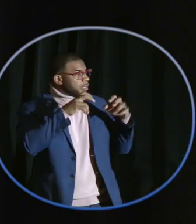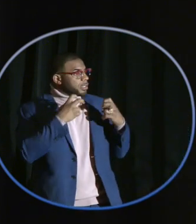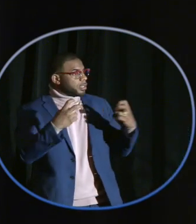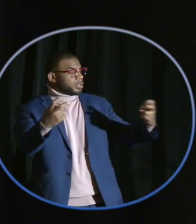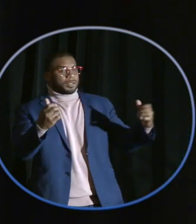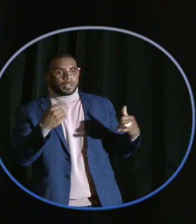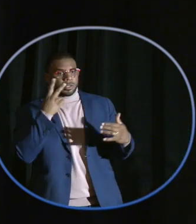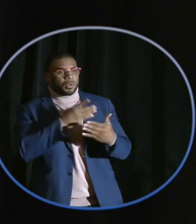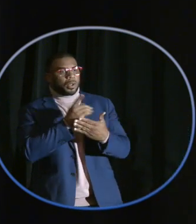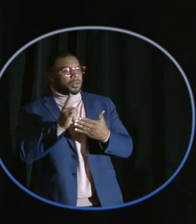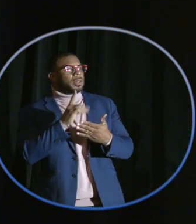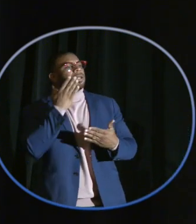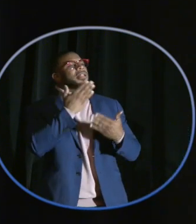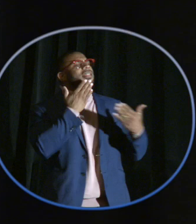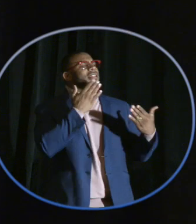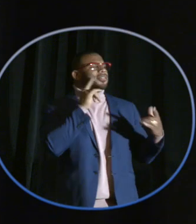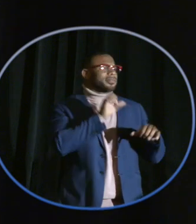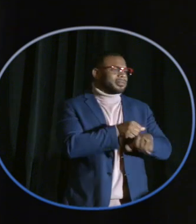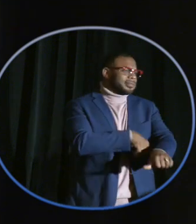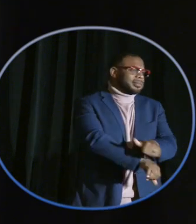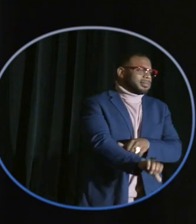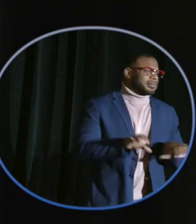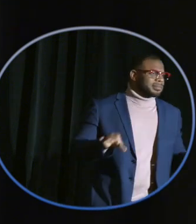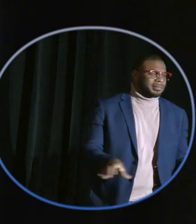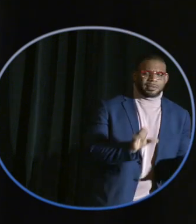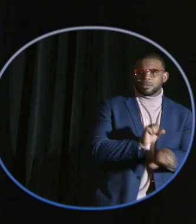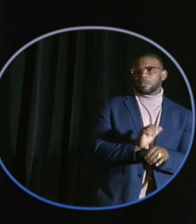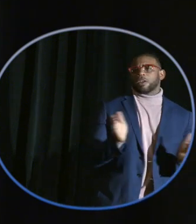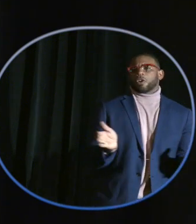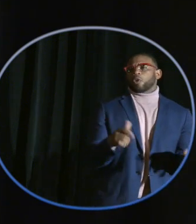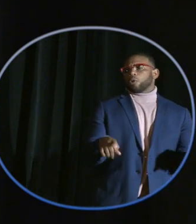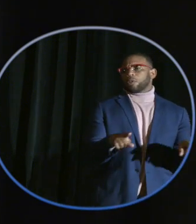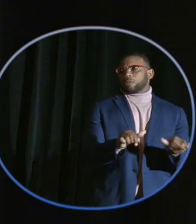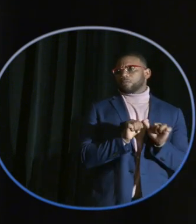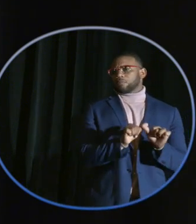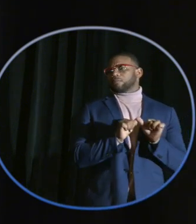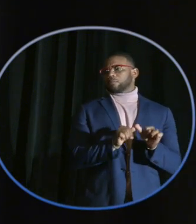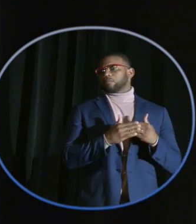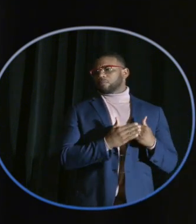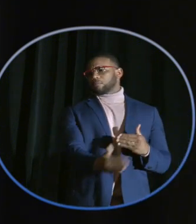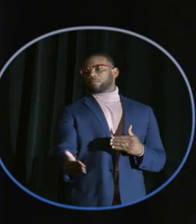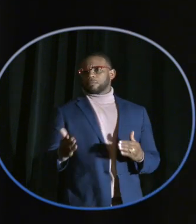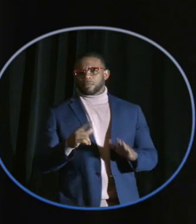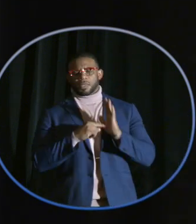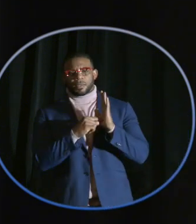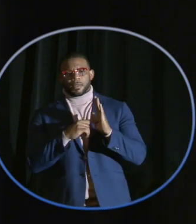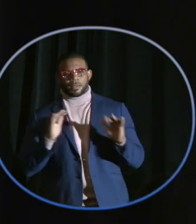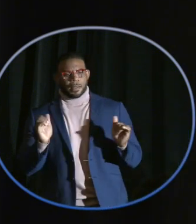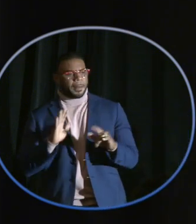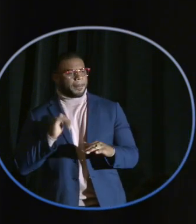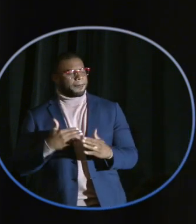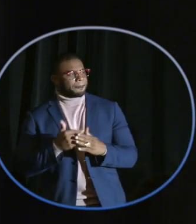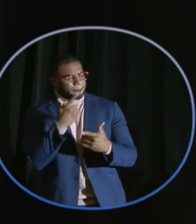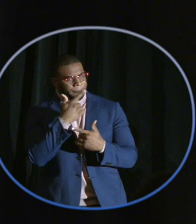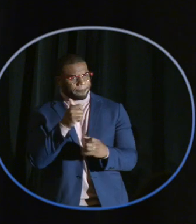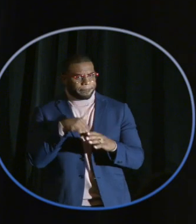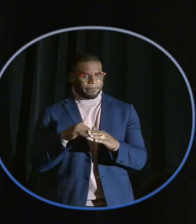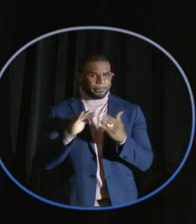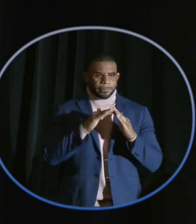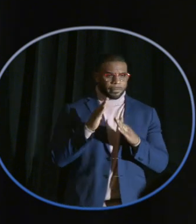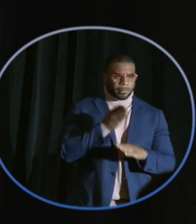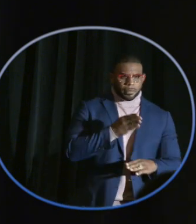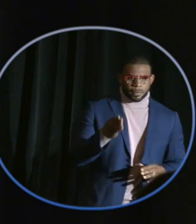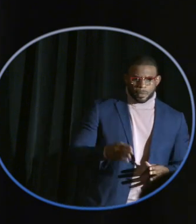throughout the week, that you will thank them for their work and encourage them as they continue to represent all of our interests in the city